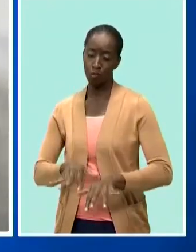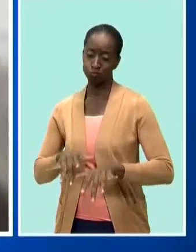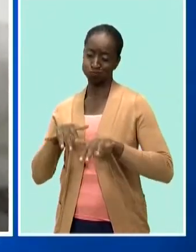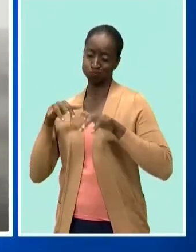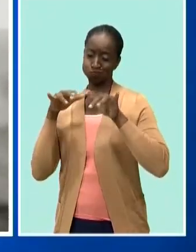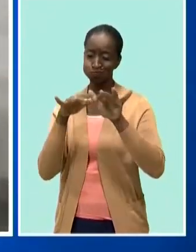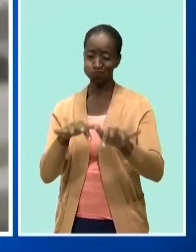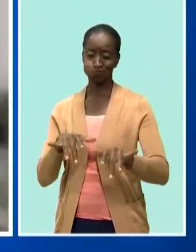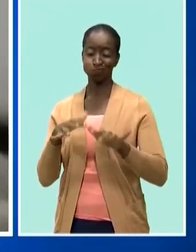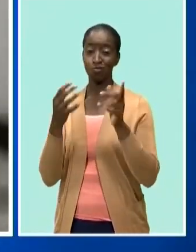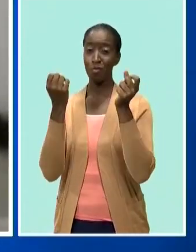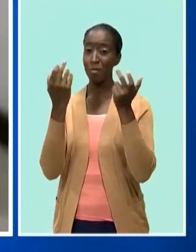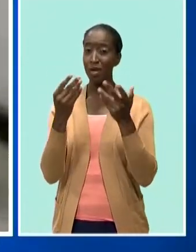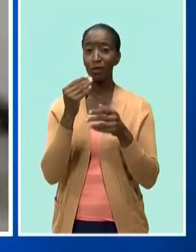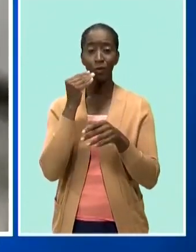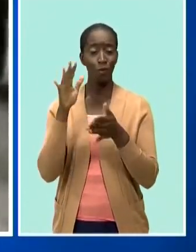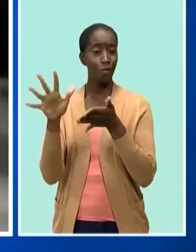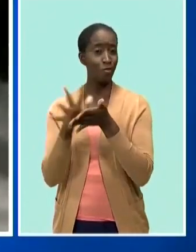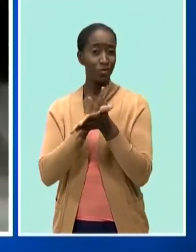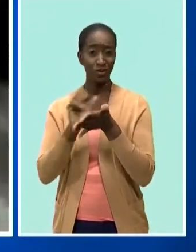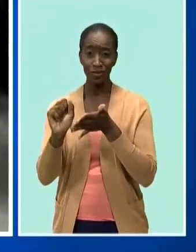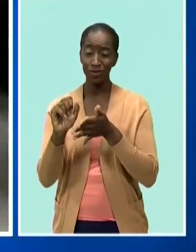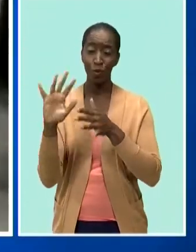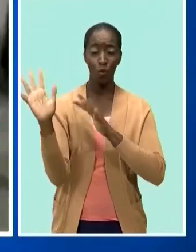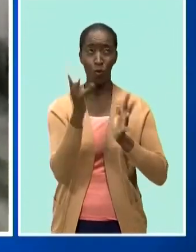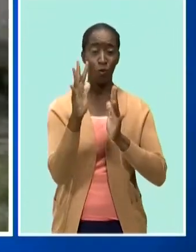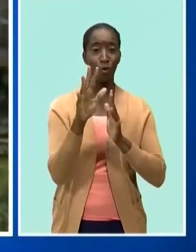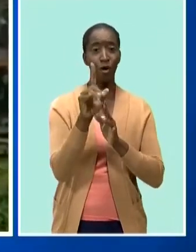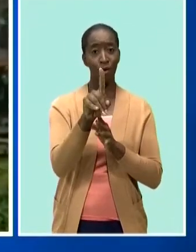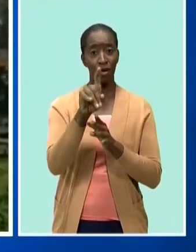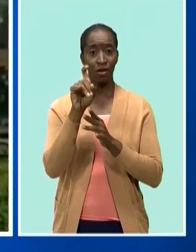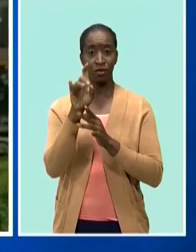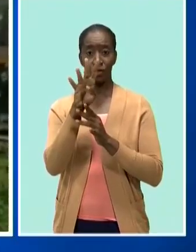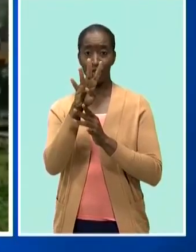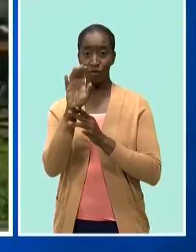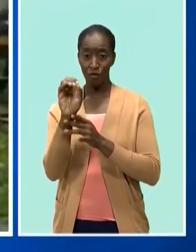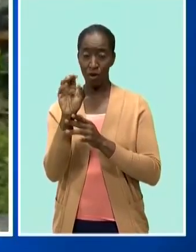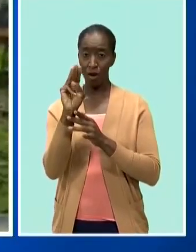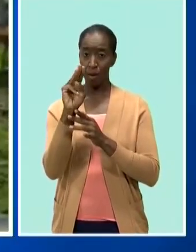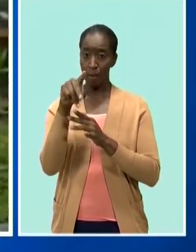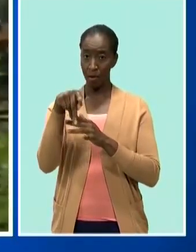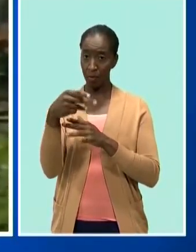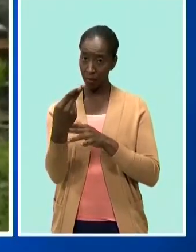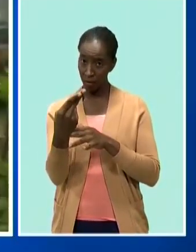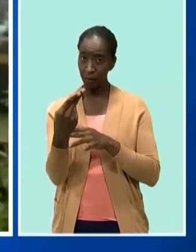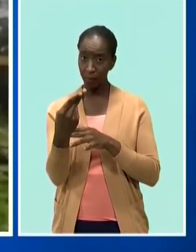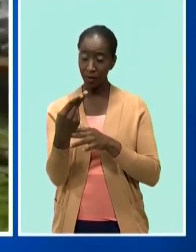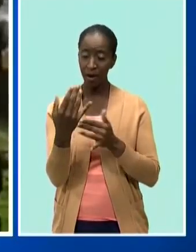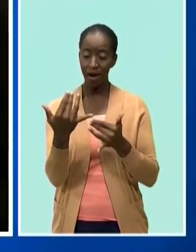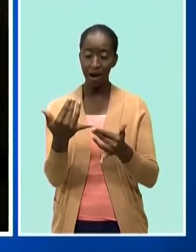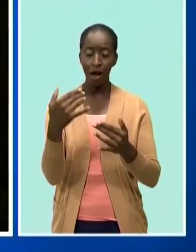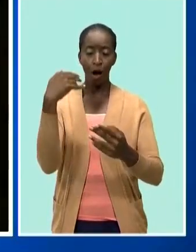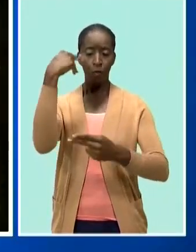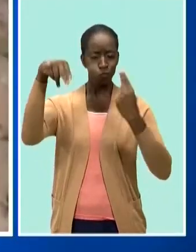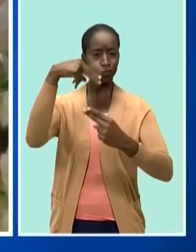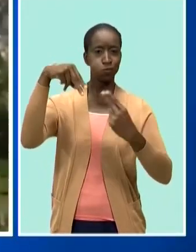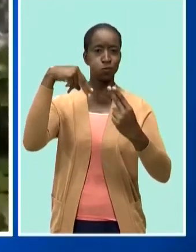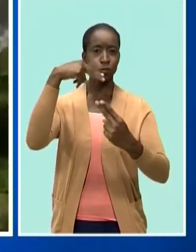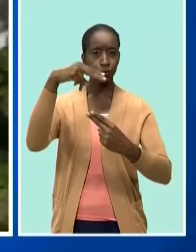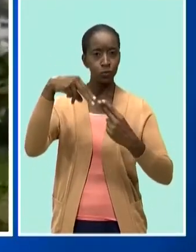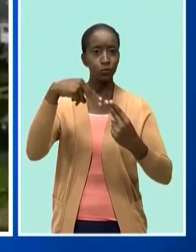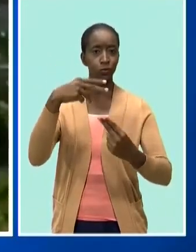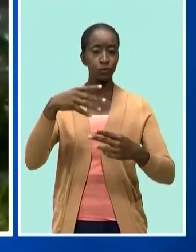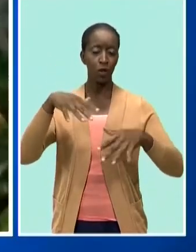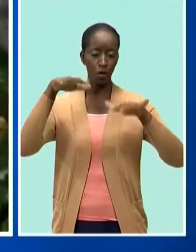winds reportedly reached up to 140 miles per hour. Now, Kenneth has been downgraded, but heavy rains are expected to last for